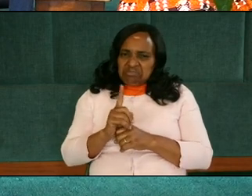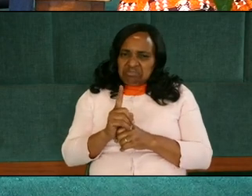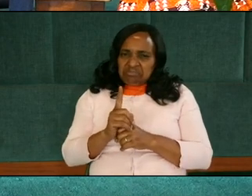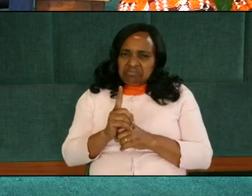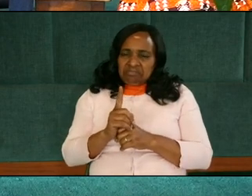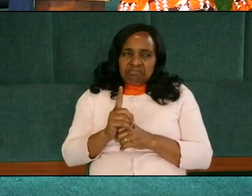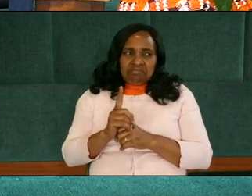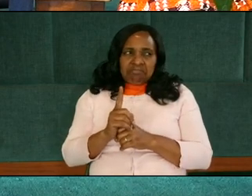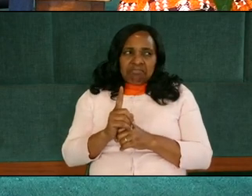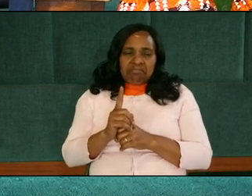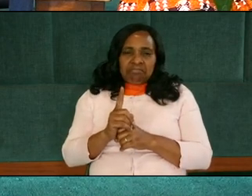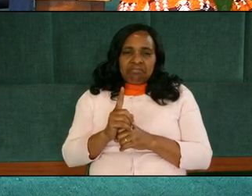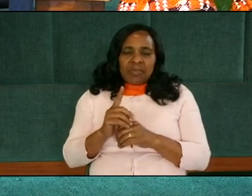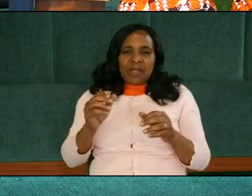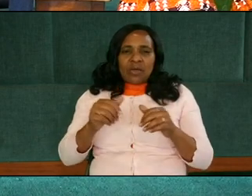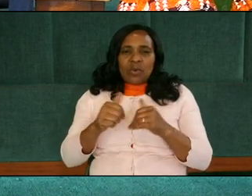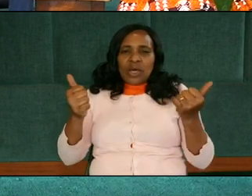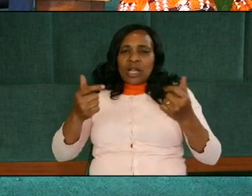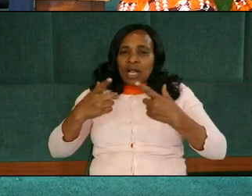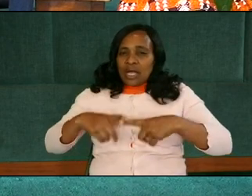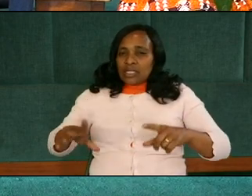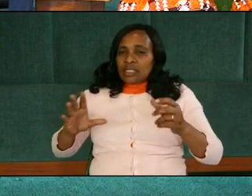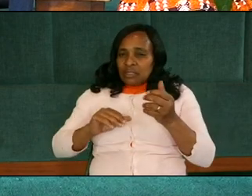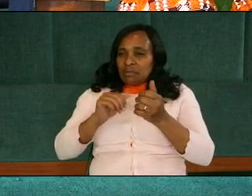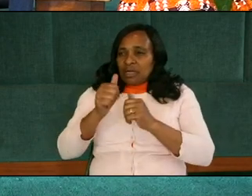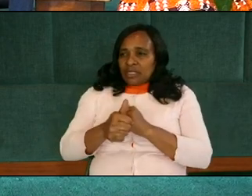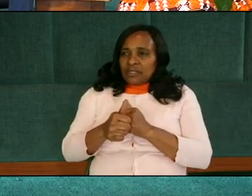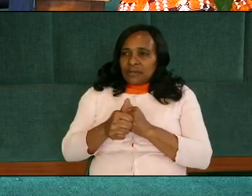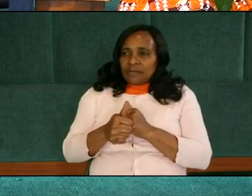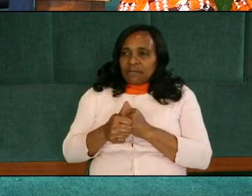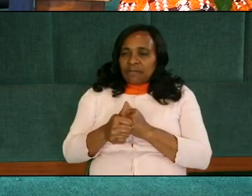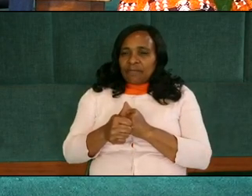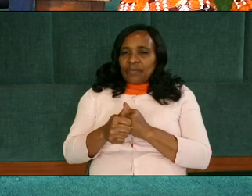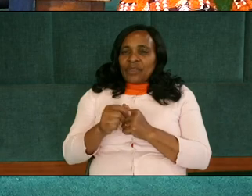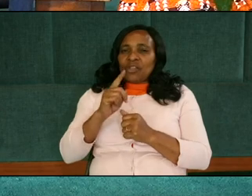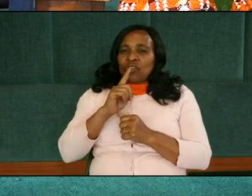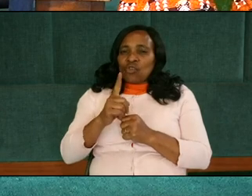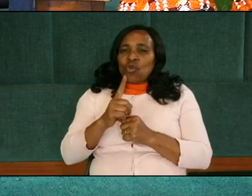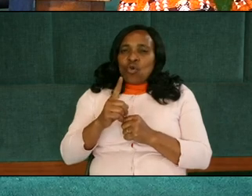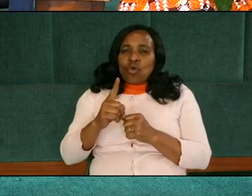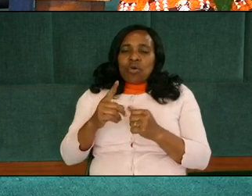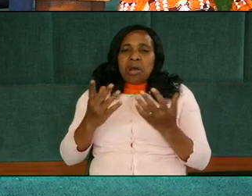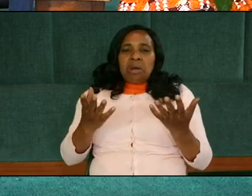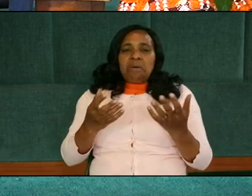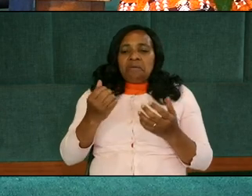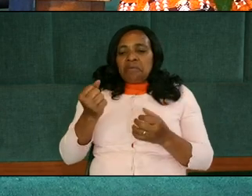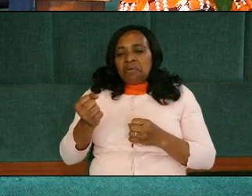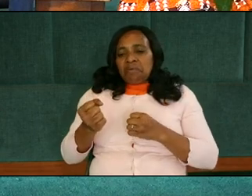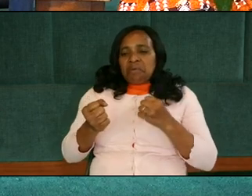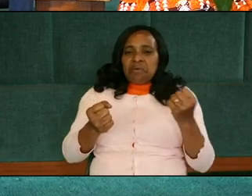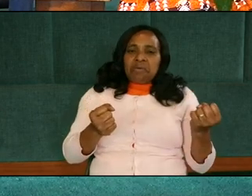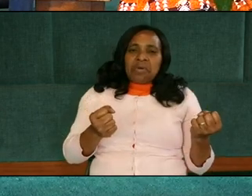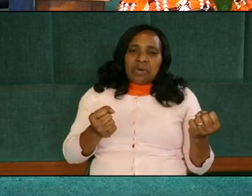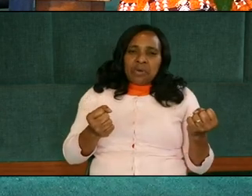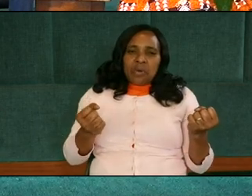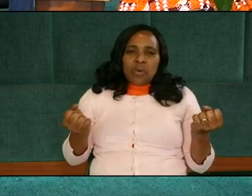just, well, I just let it pass. So it's kind of like a 50-50 thing